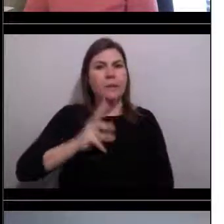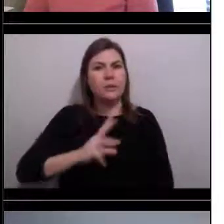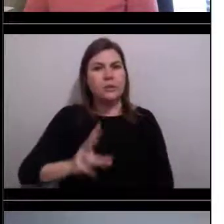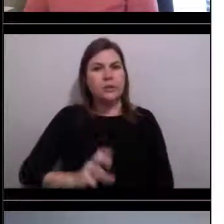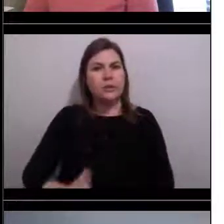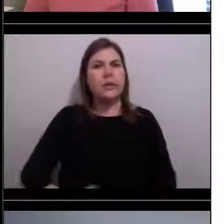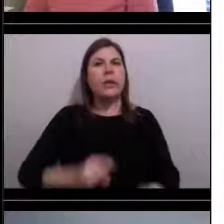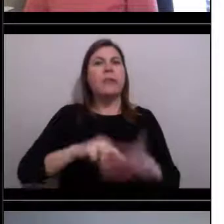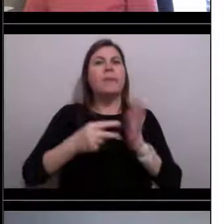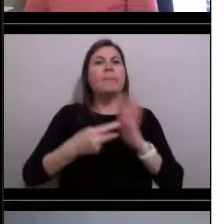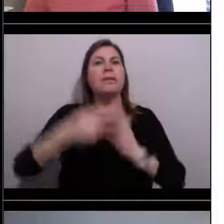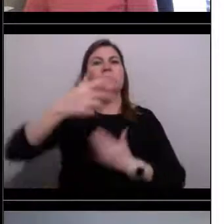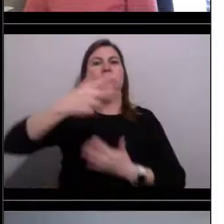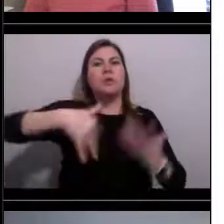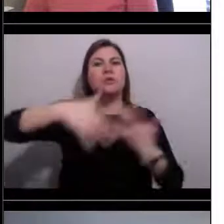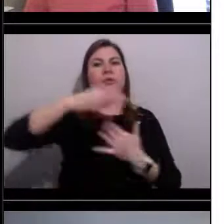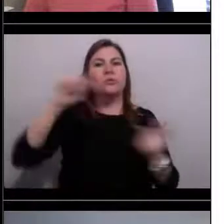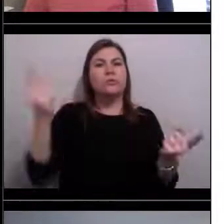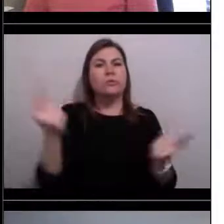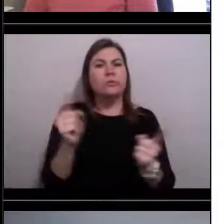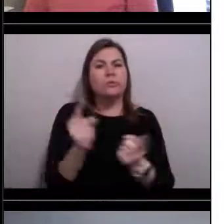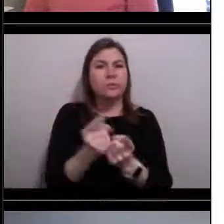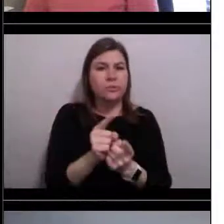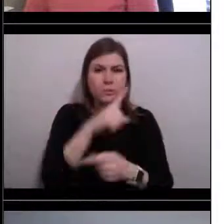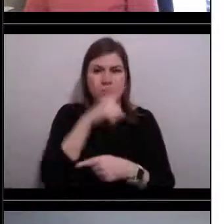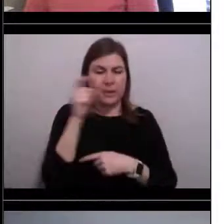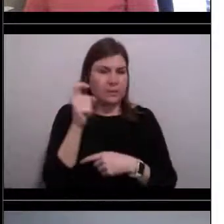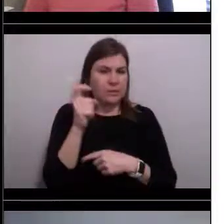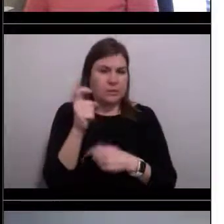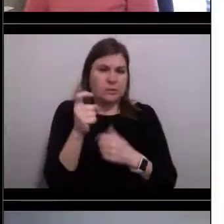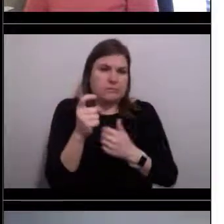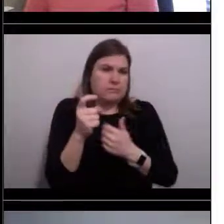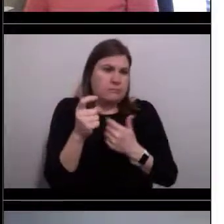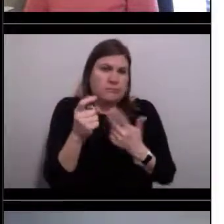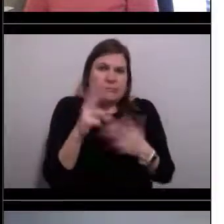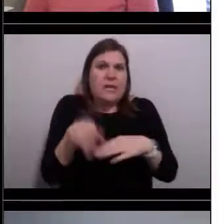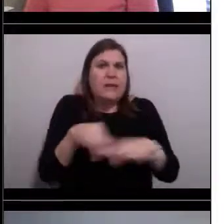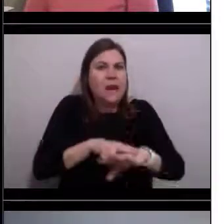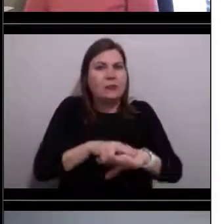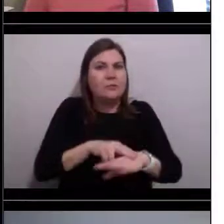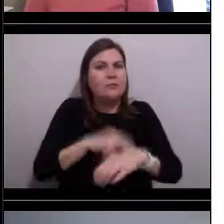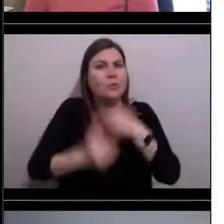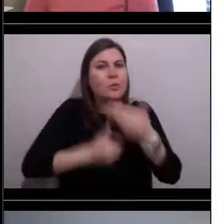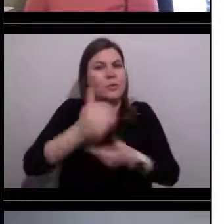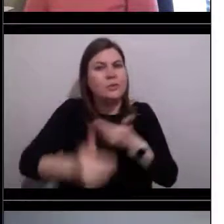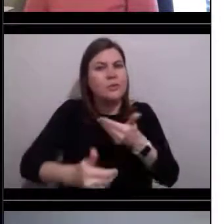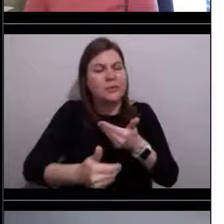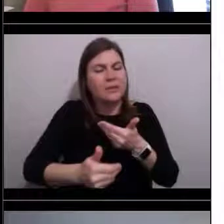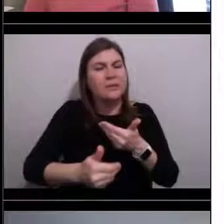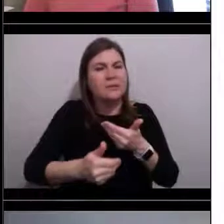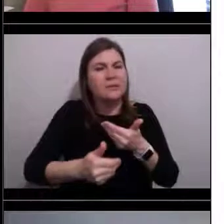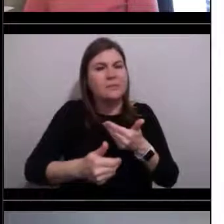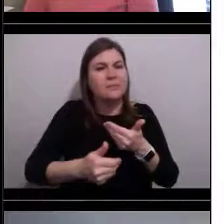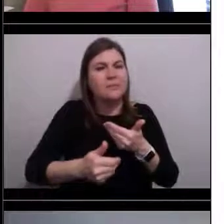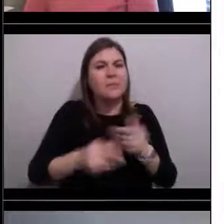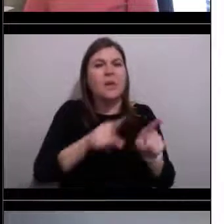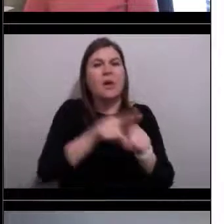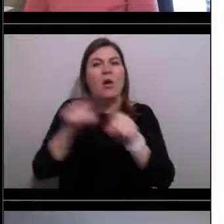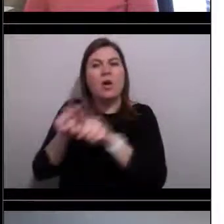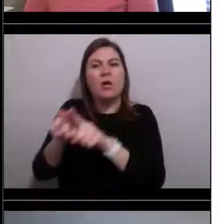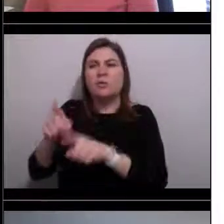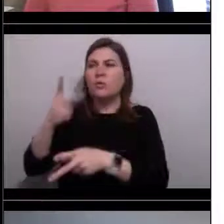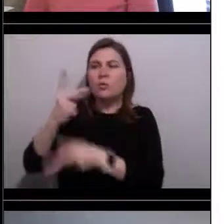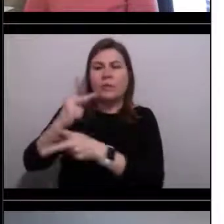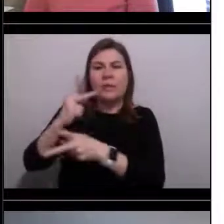happens because of the losses and various other things. And also caregiving is a significant